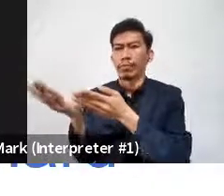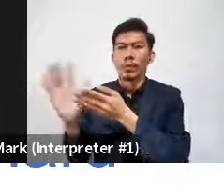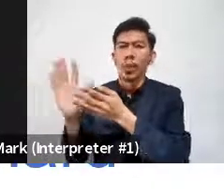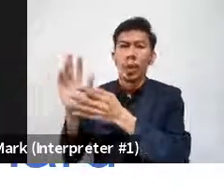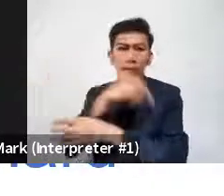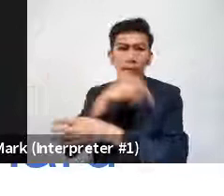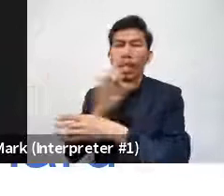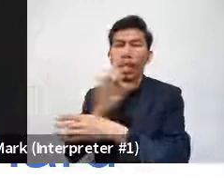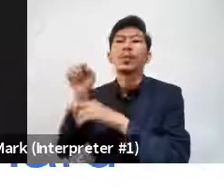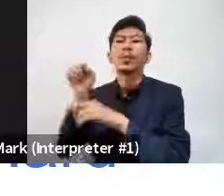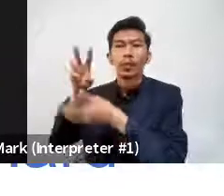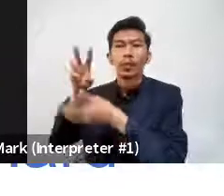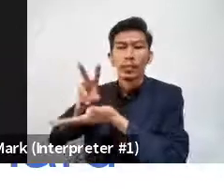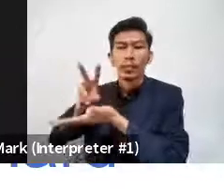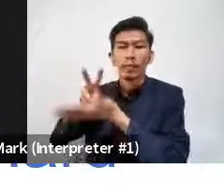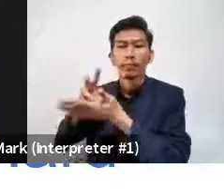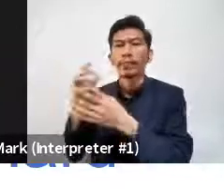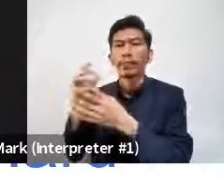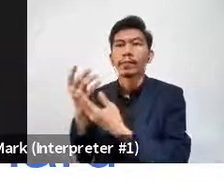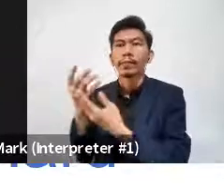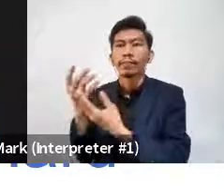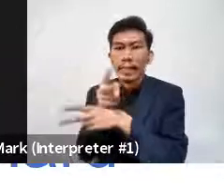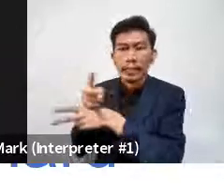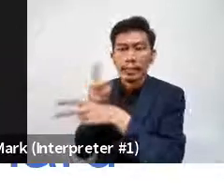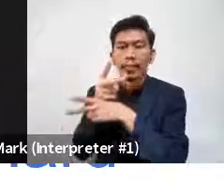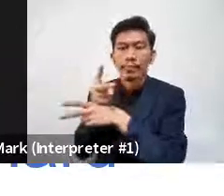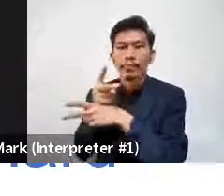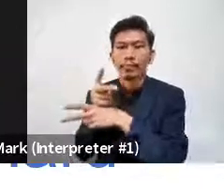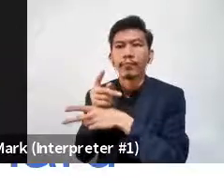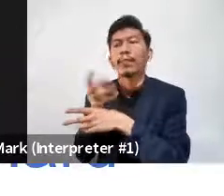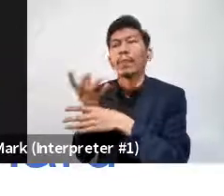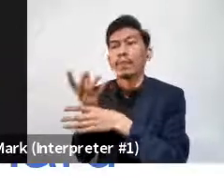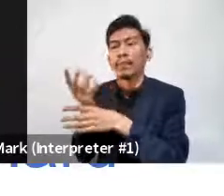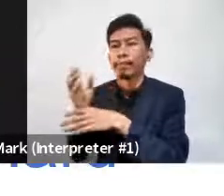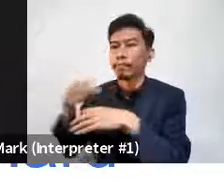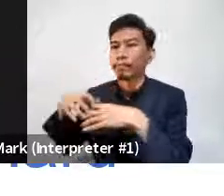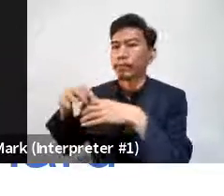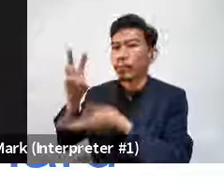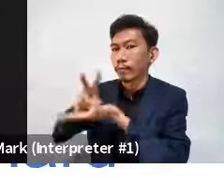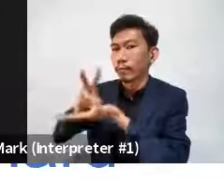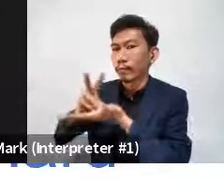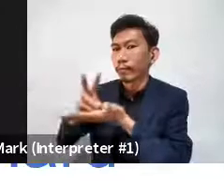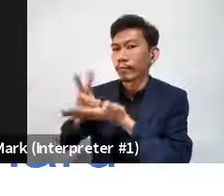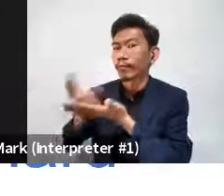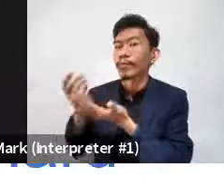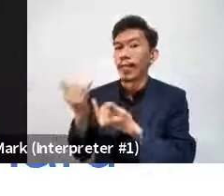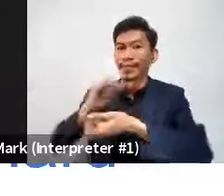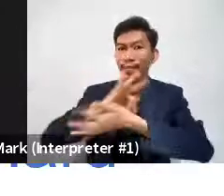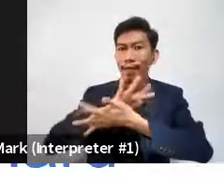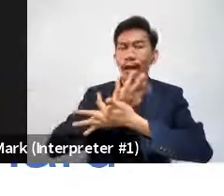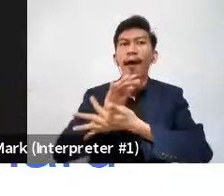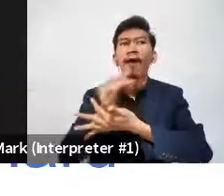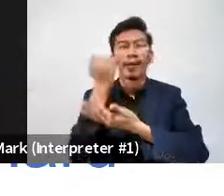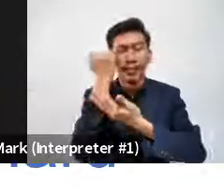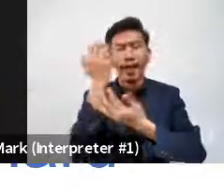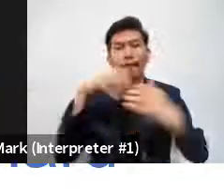the spirit of referral system. And I think that after the pandemic, we might be able to establish that system, right?